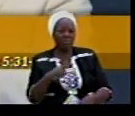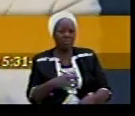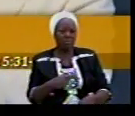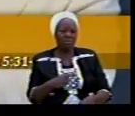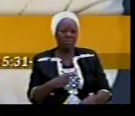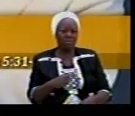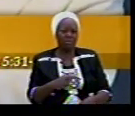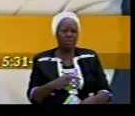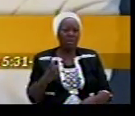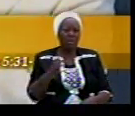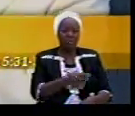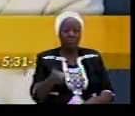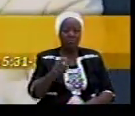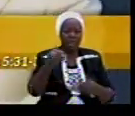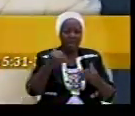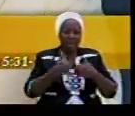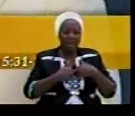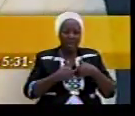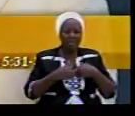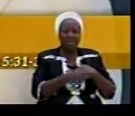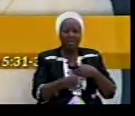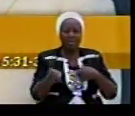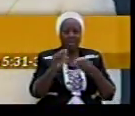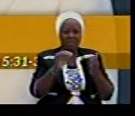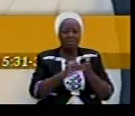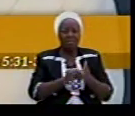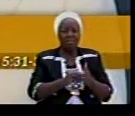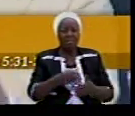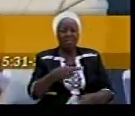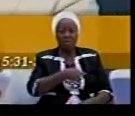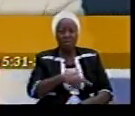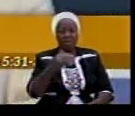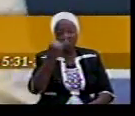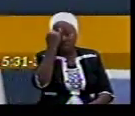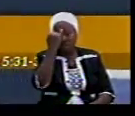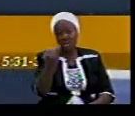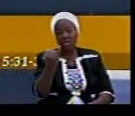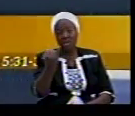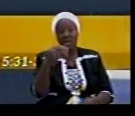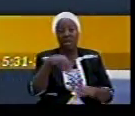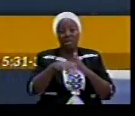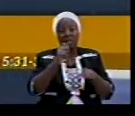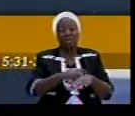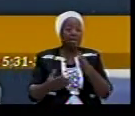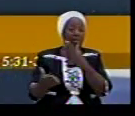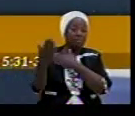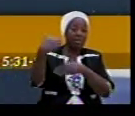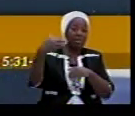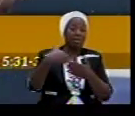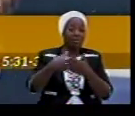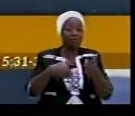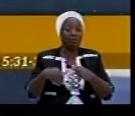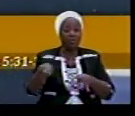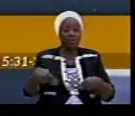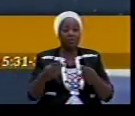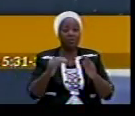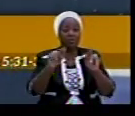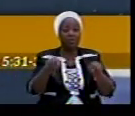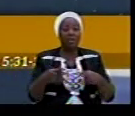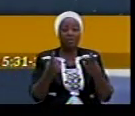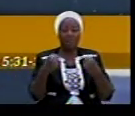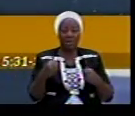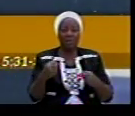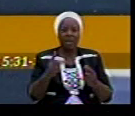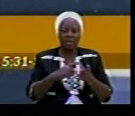had their religious ideas in the past before Philip came. They had their religious